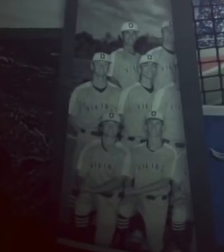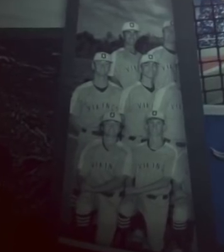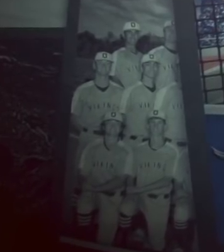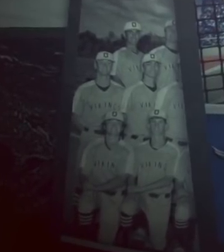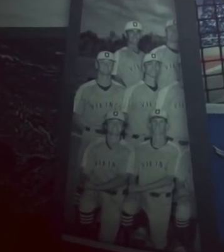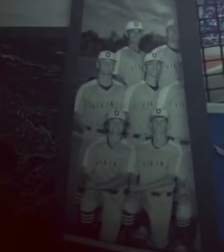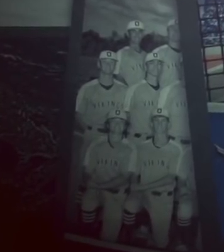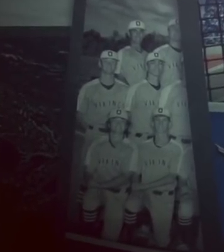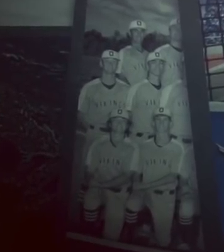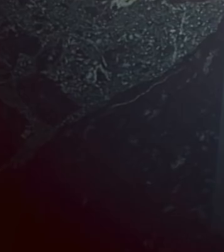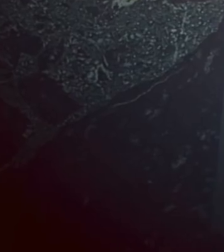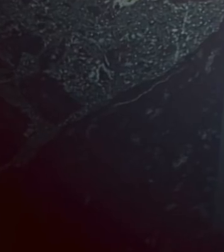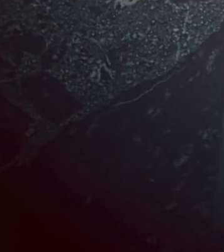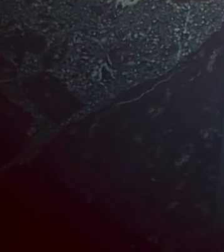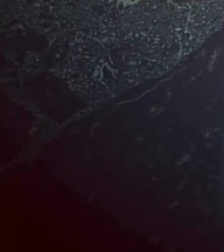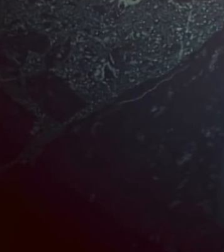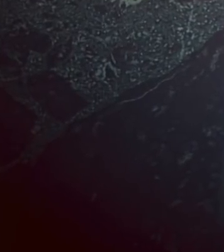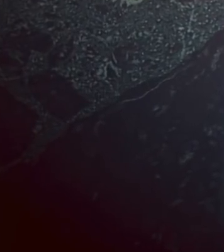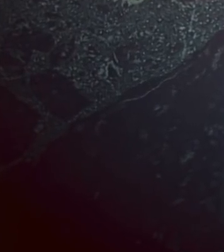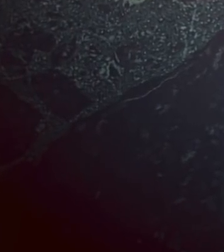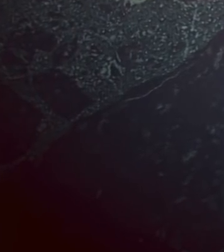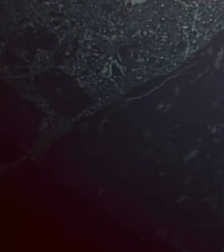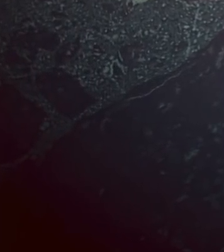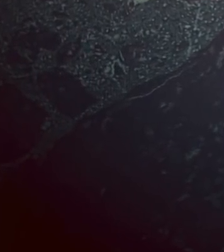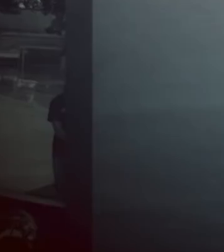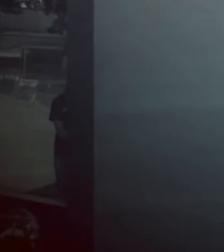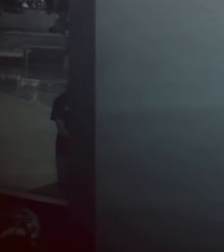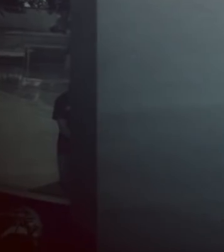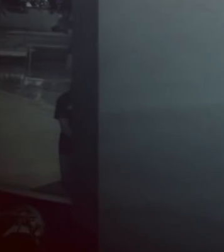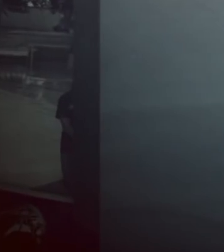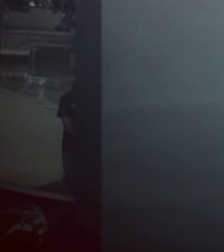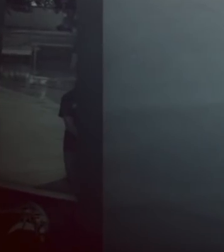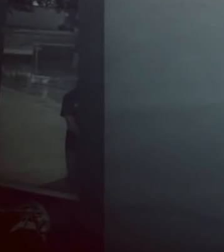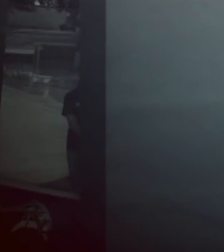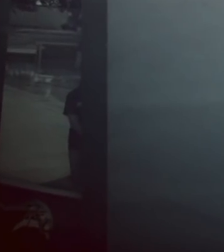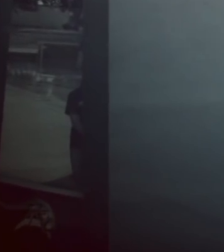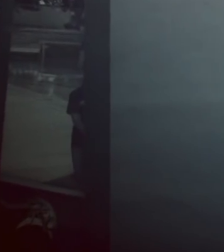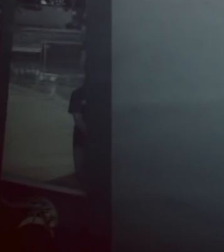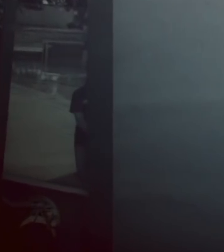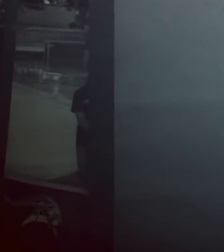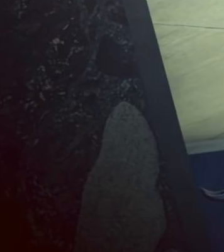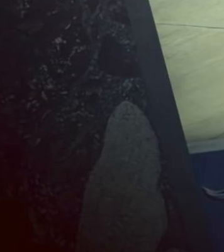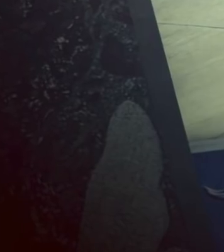father. Then my world was